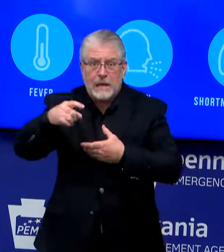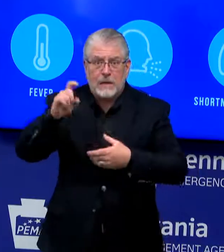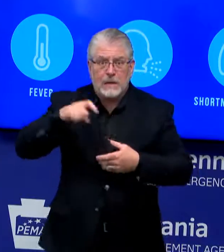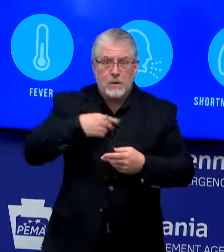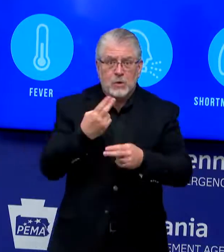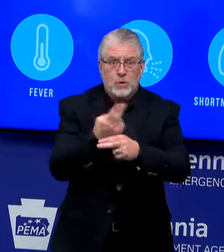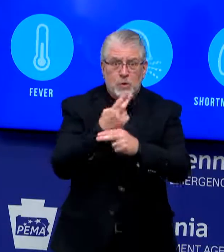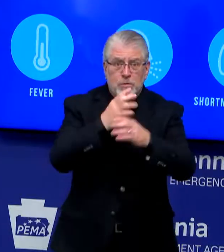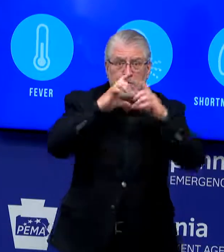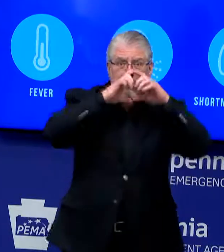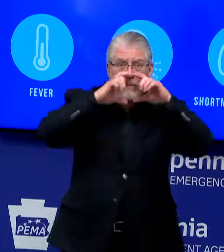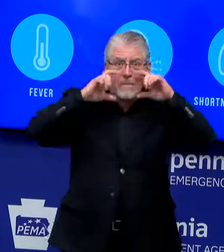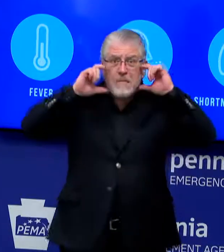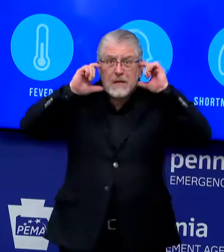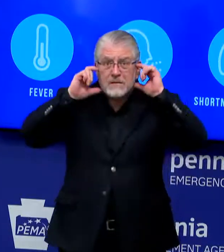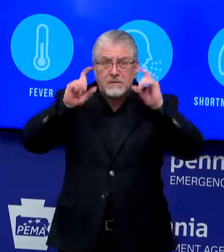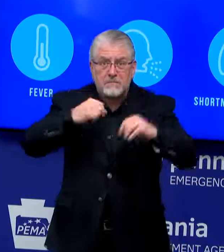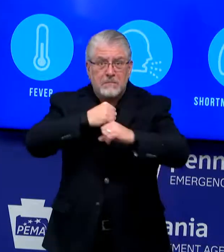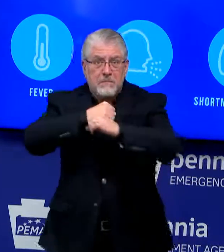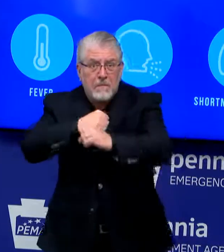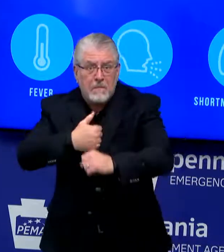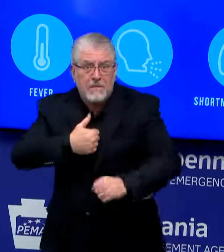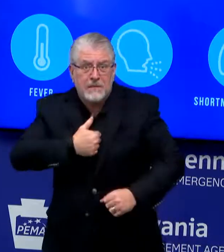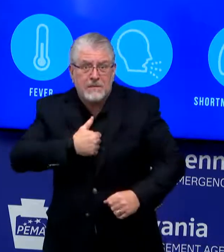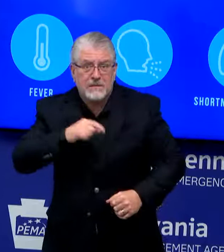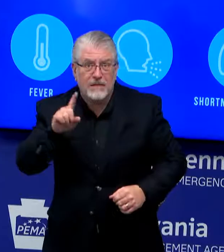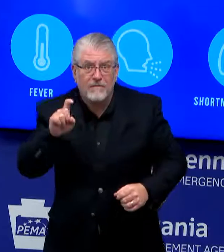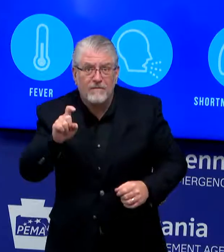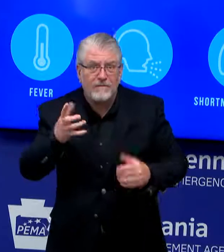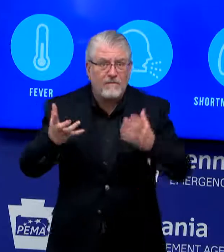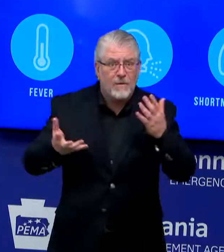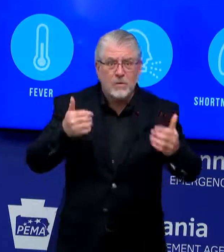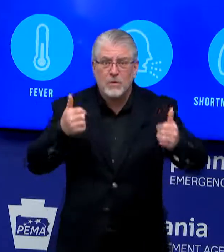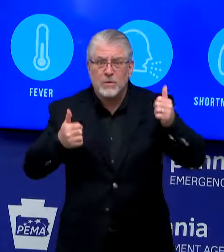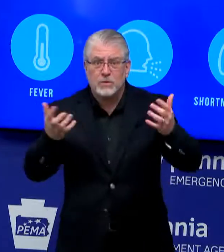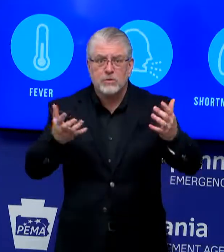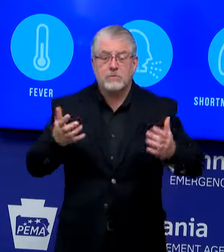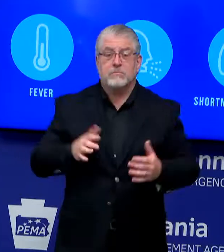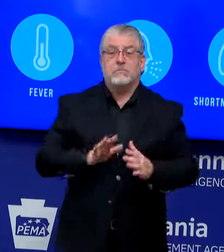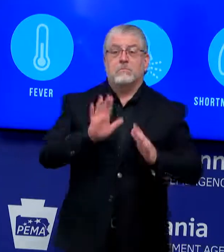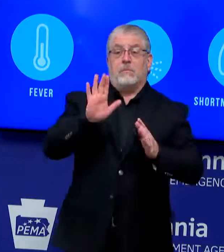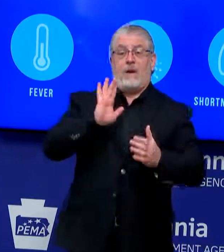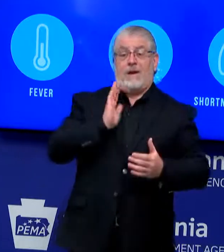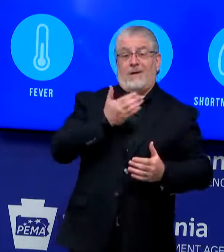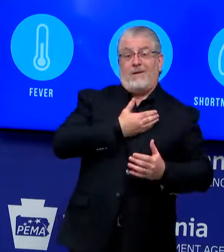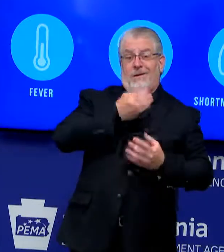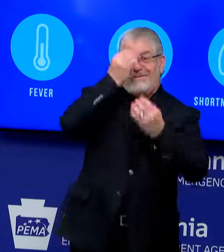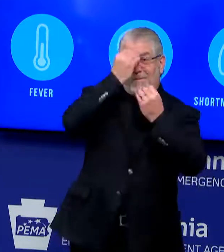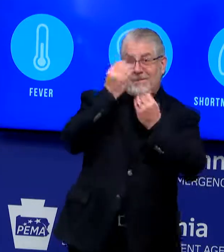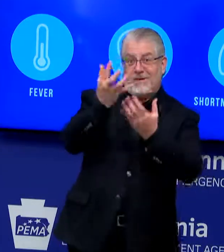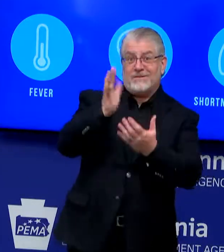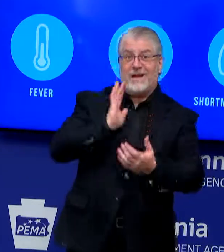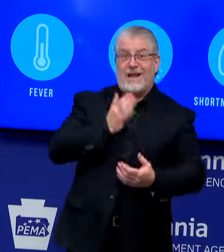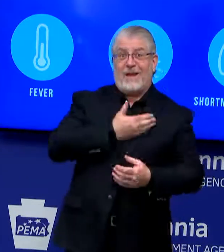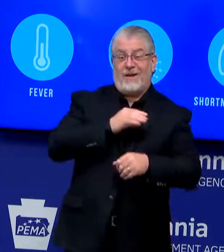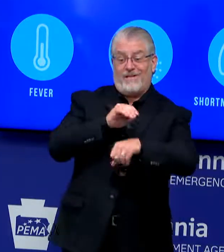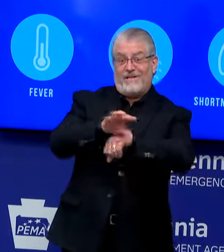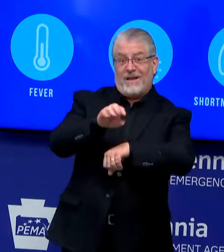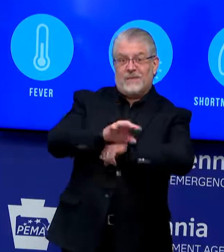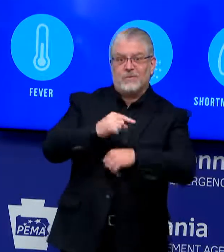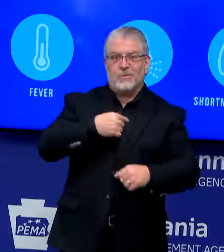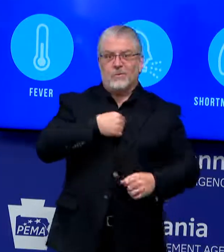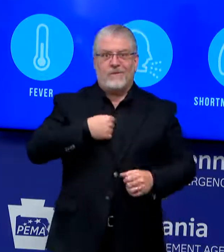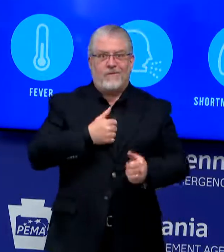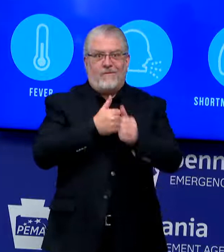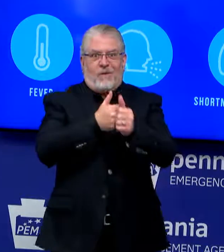themselves? Now, all of the guidance that we provide to you is based upon the best available science at the time, but there has been a lot